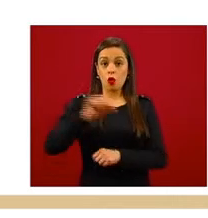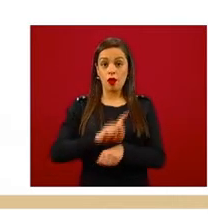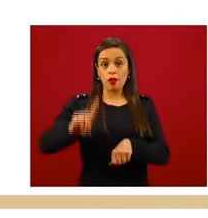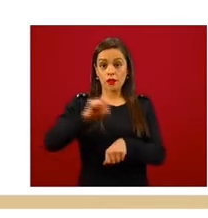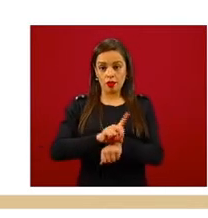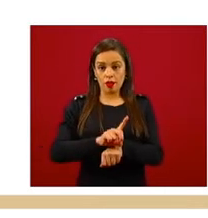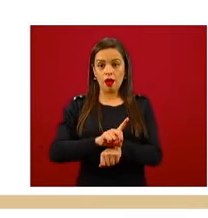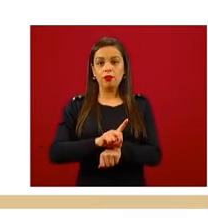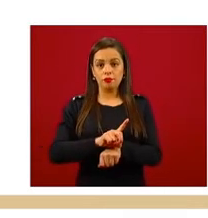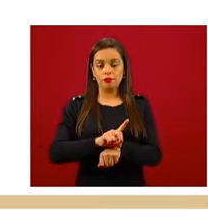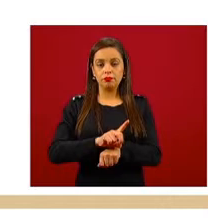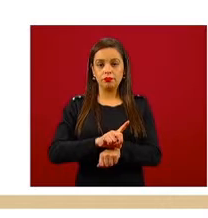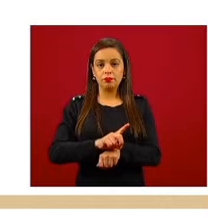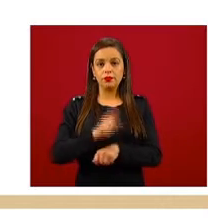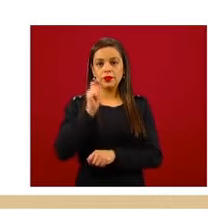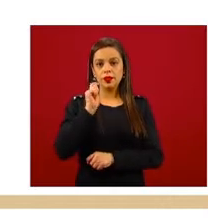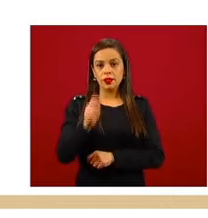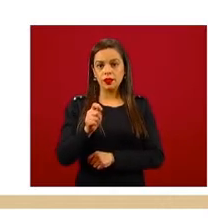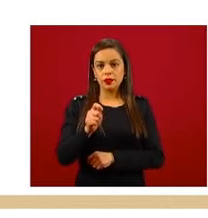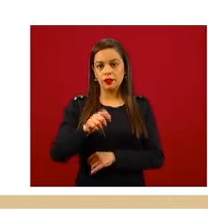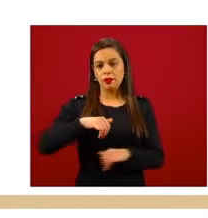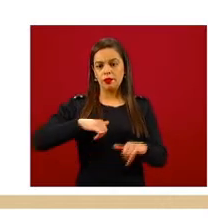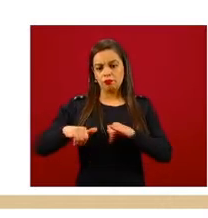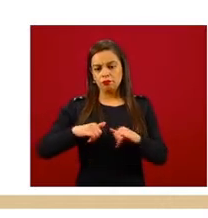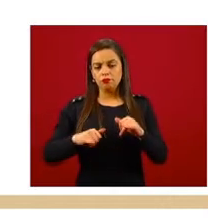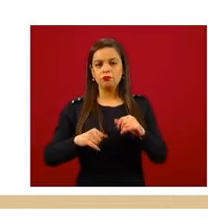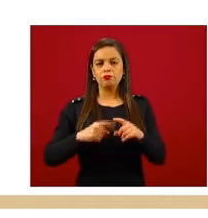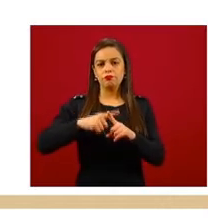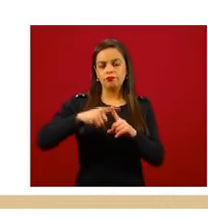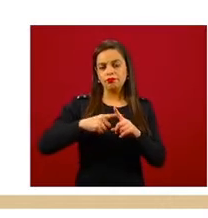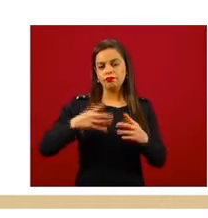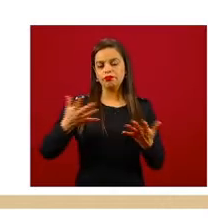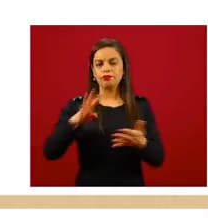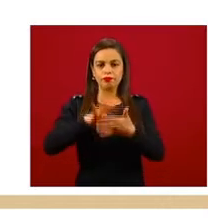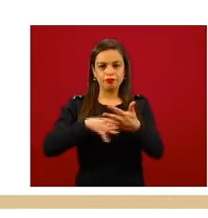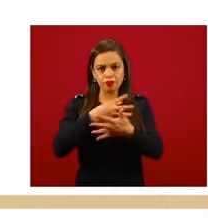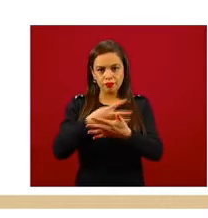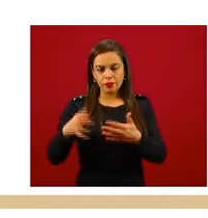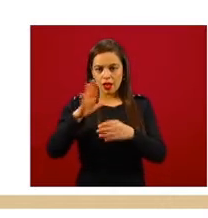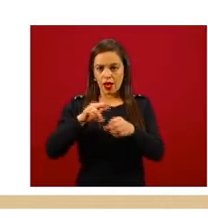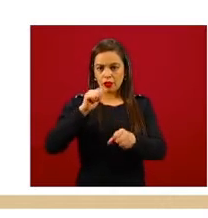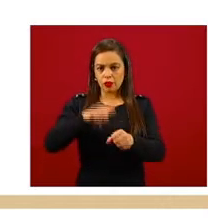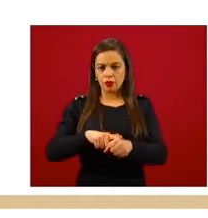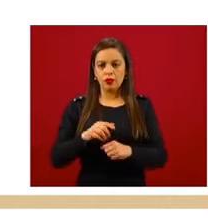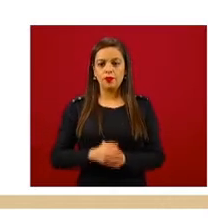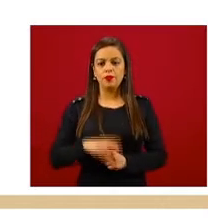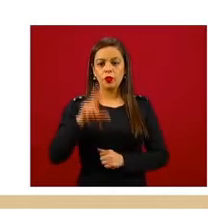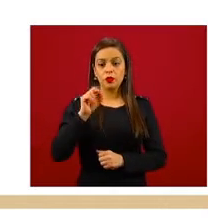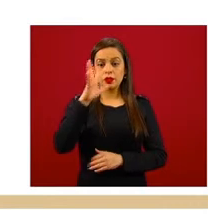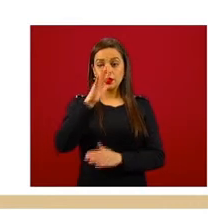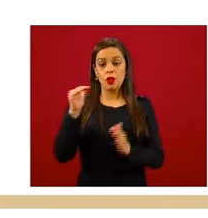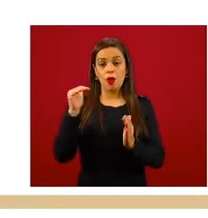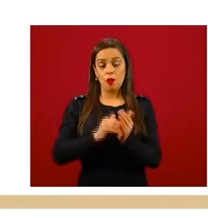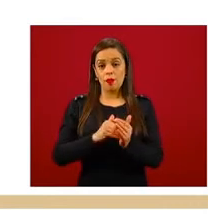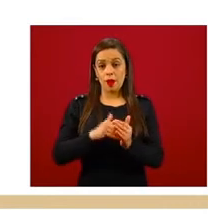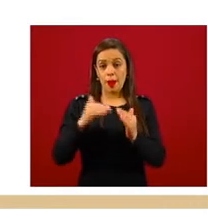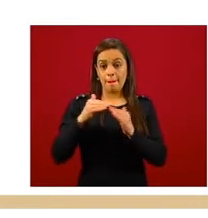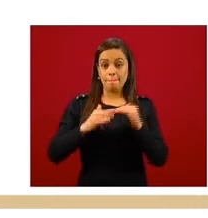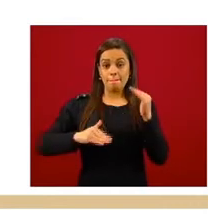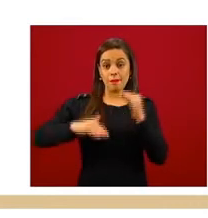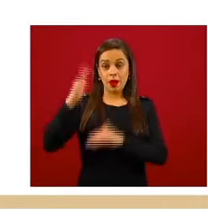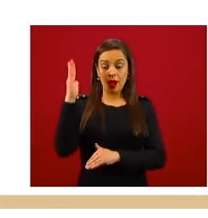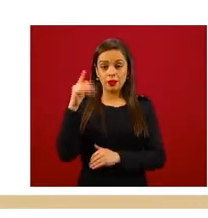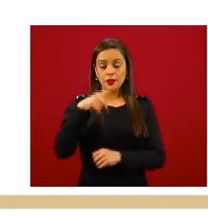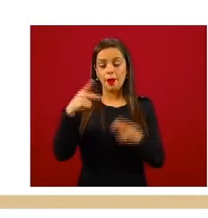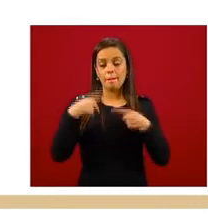forward, estadísticas you can nacionales. see our Son statistics for today at más a de national level. 185,000 We las do have personas que han above sido ingresadas